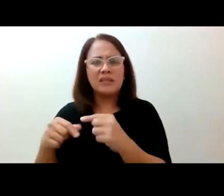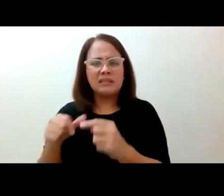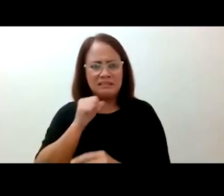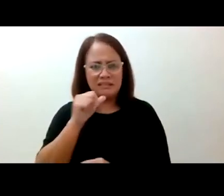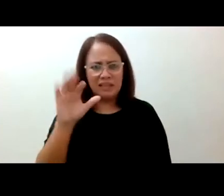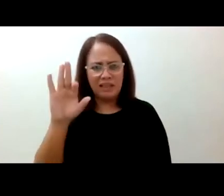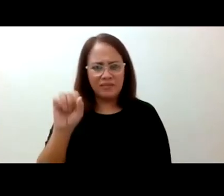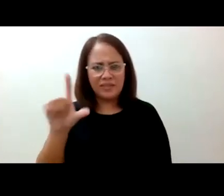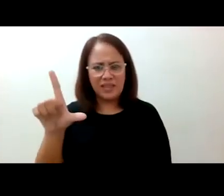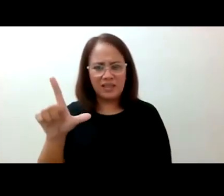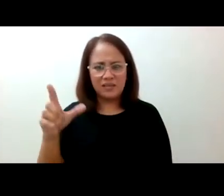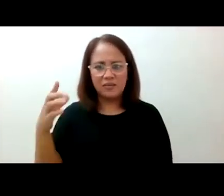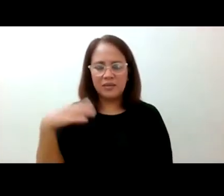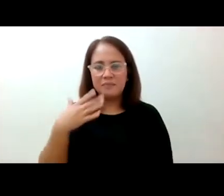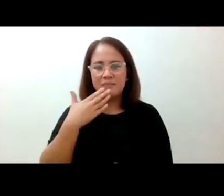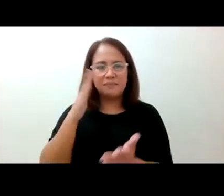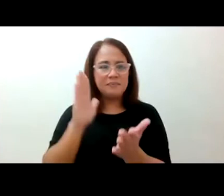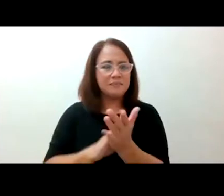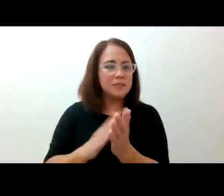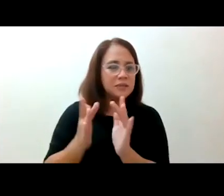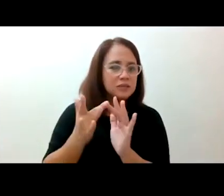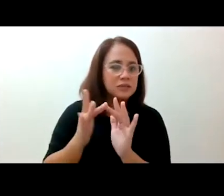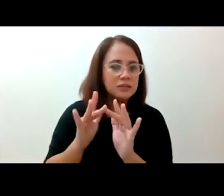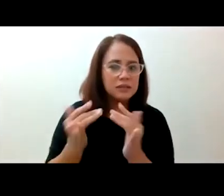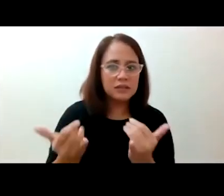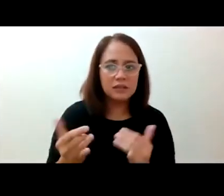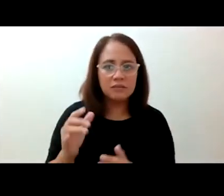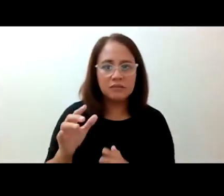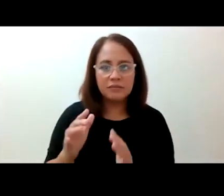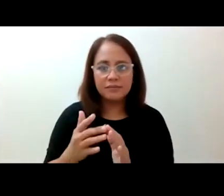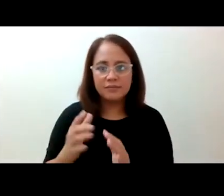a bad internet connection, it seems.